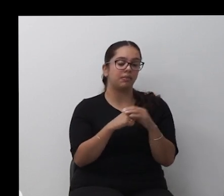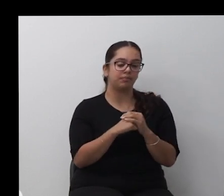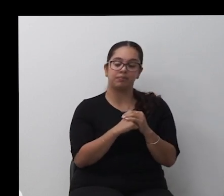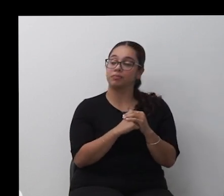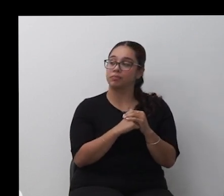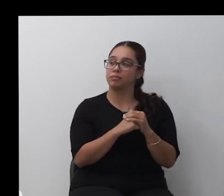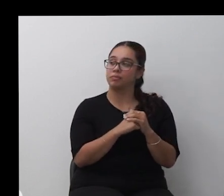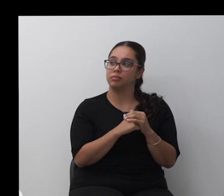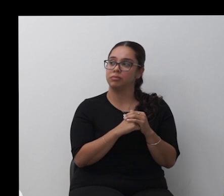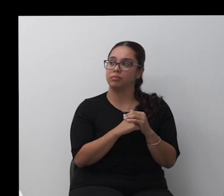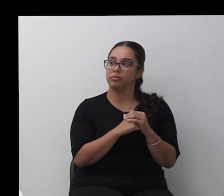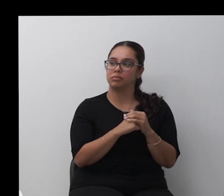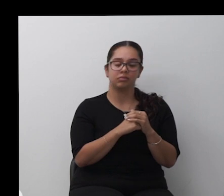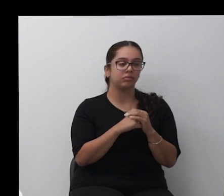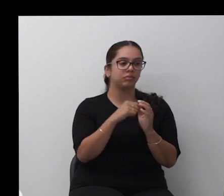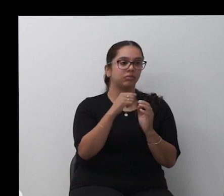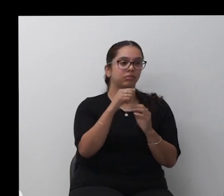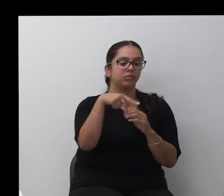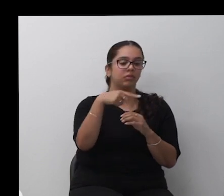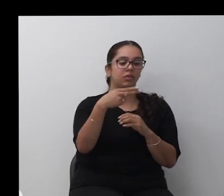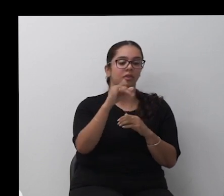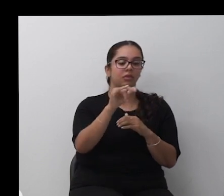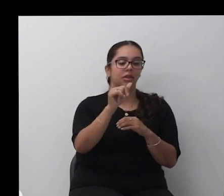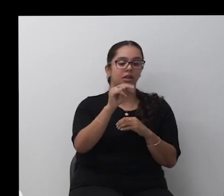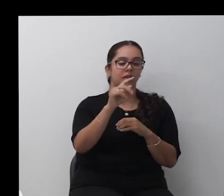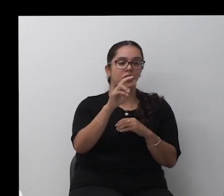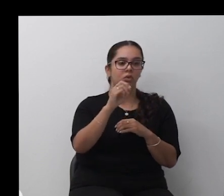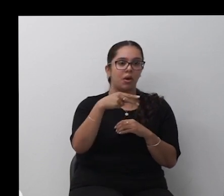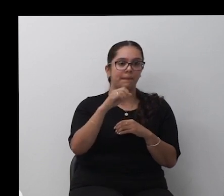is philanthropic organizations often use the